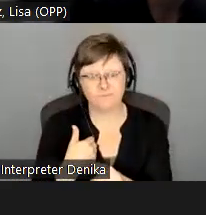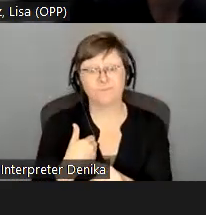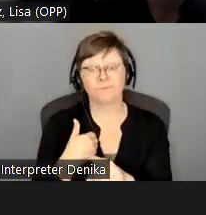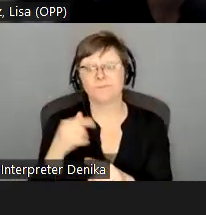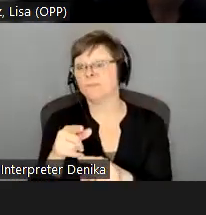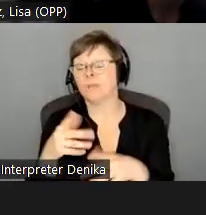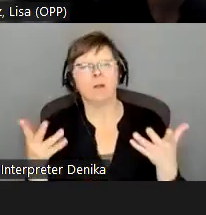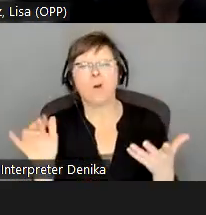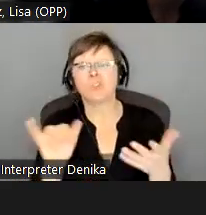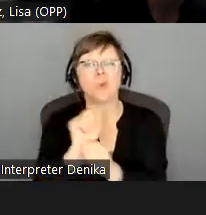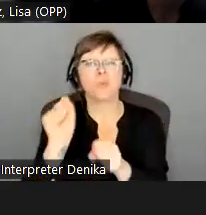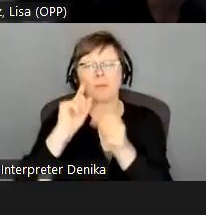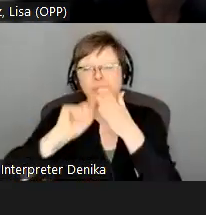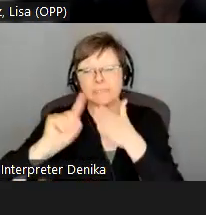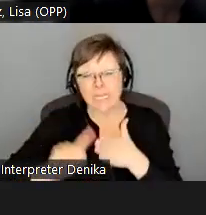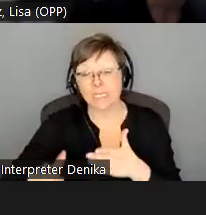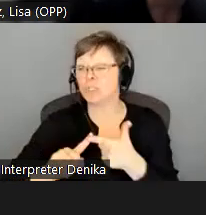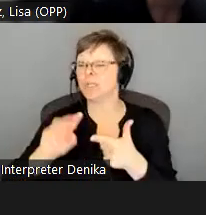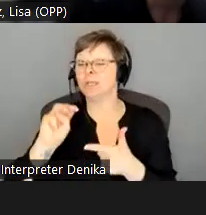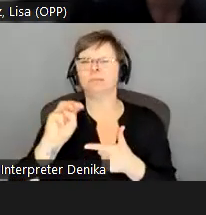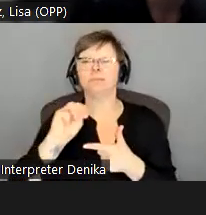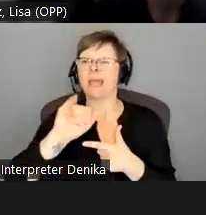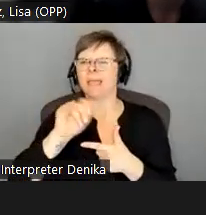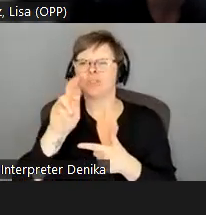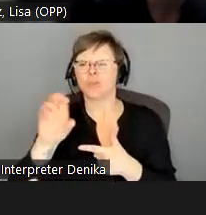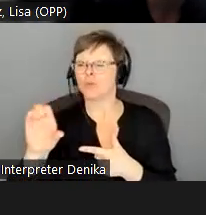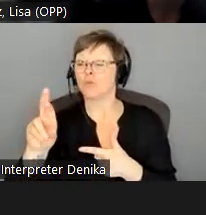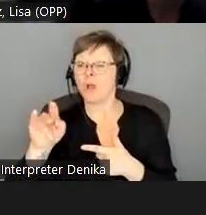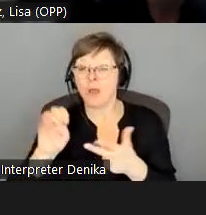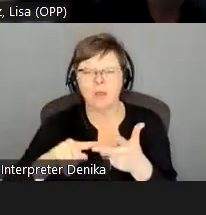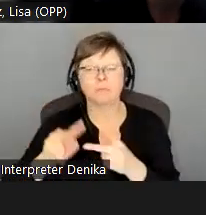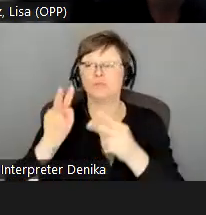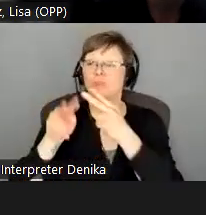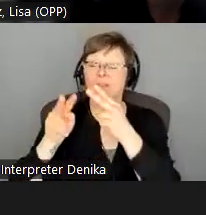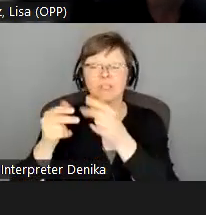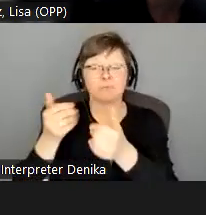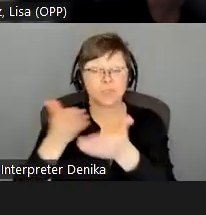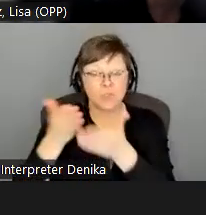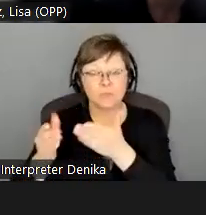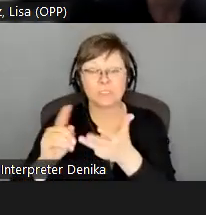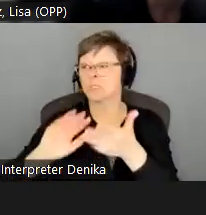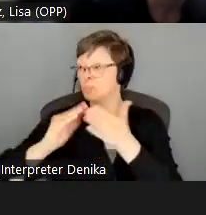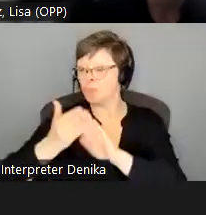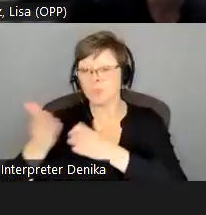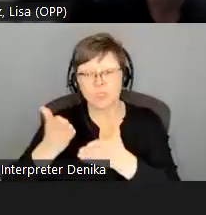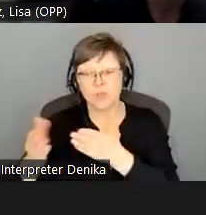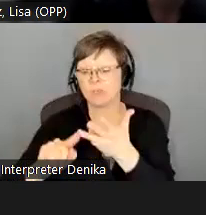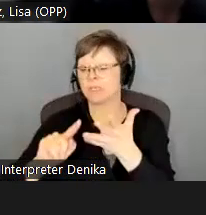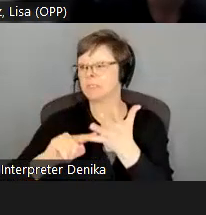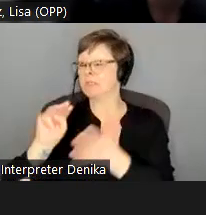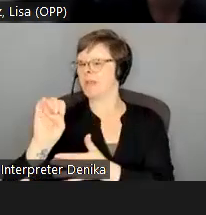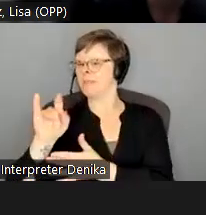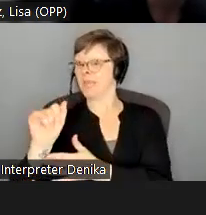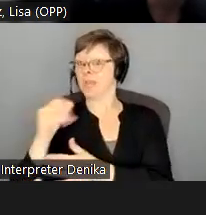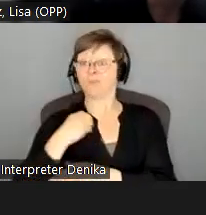he's also worked in investigations, major crime and traffic services, as well as community service and media officer. You've probably seen